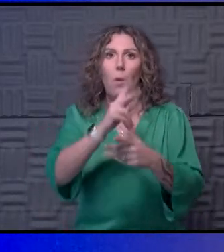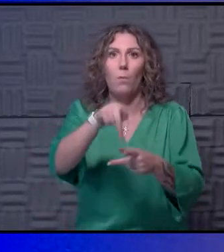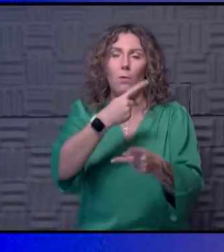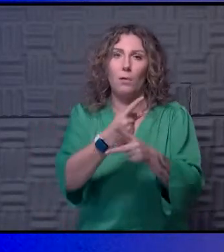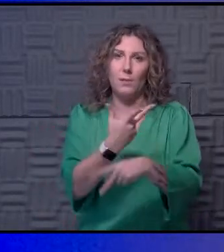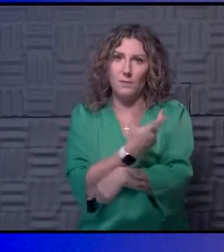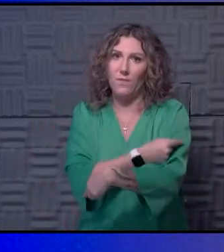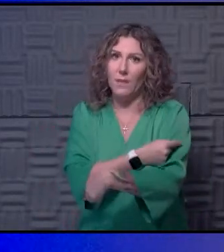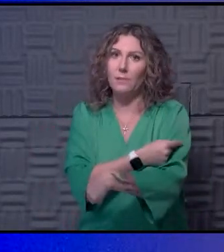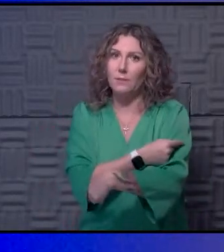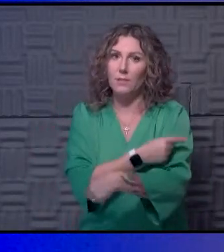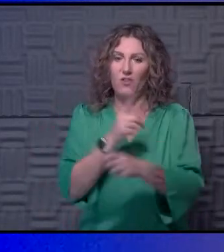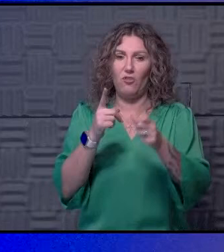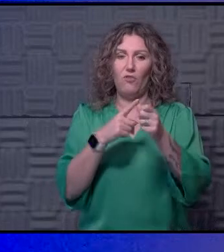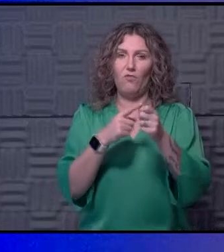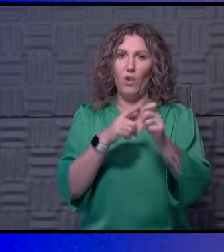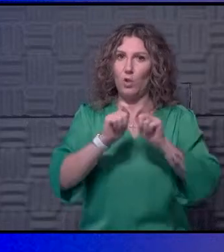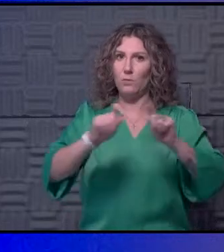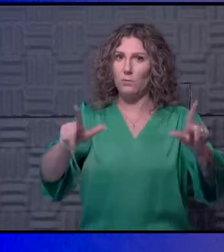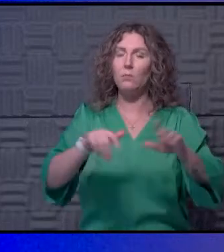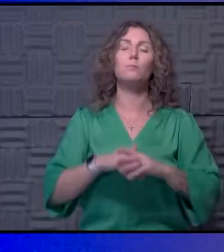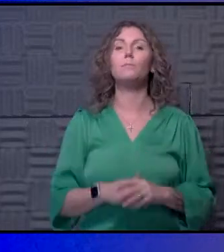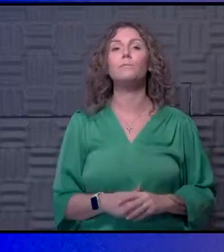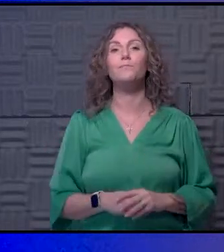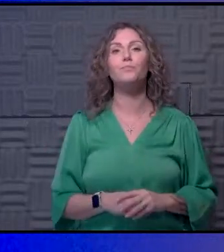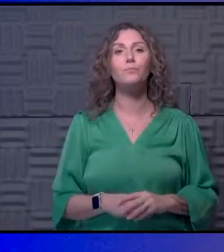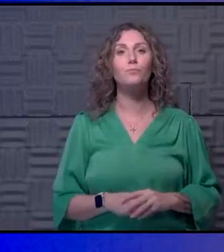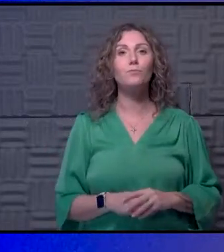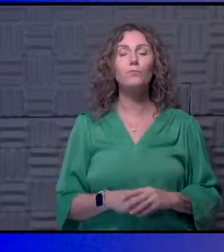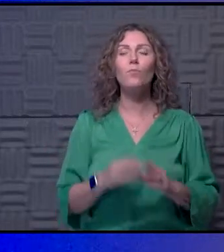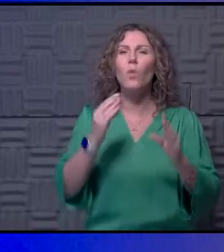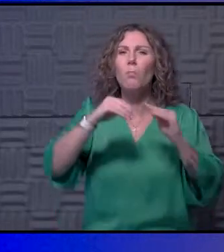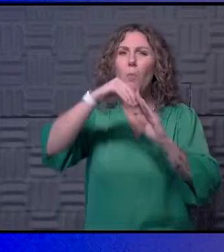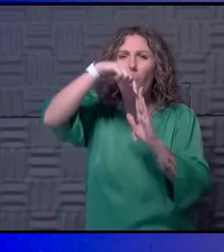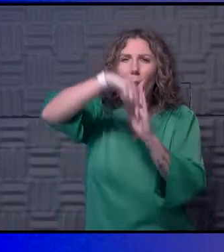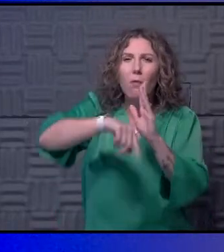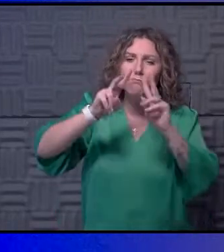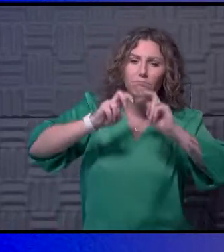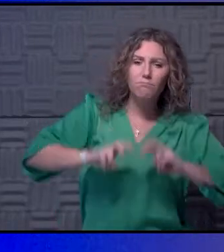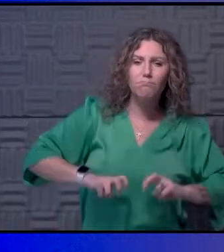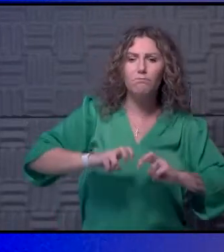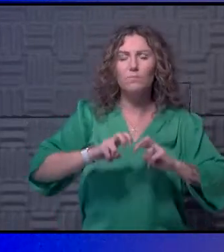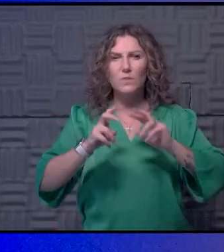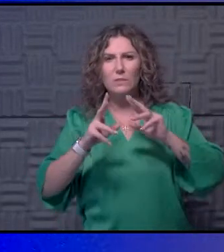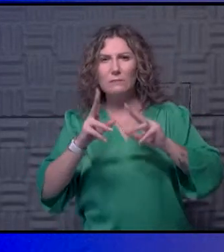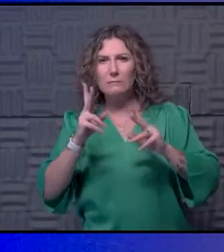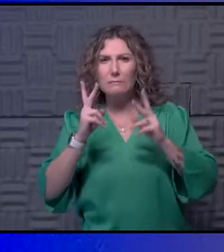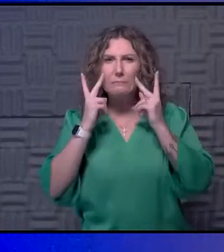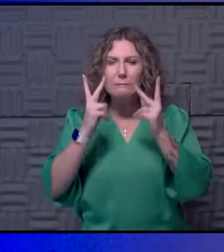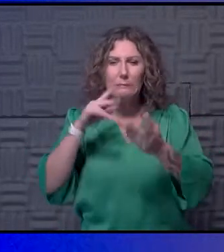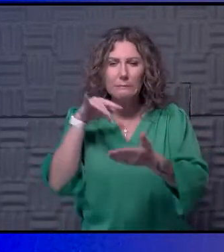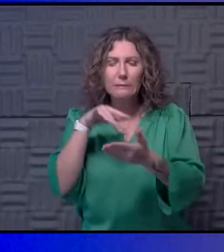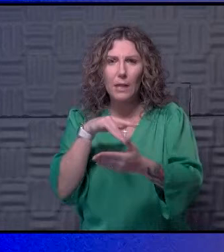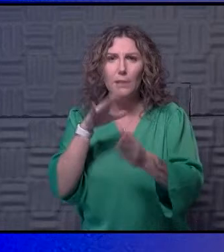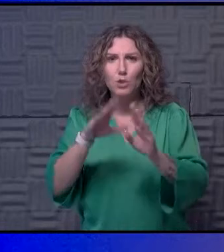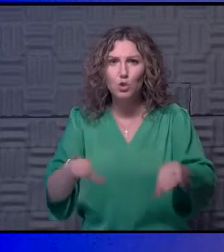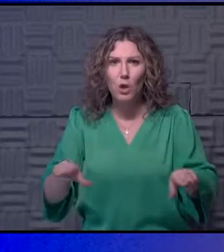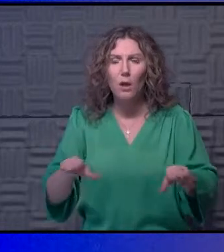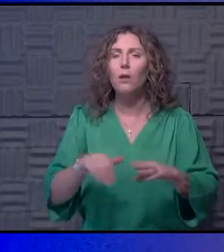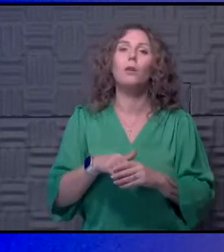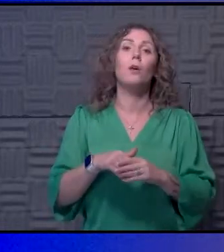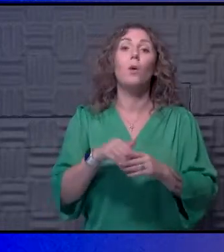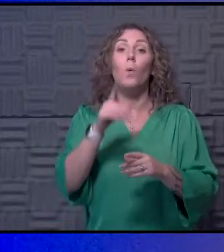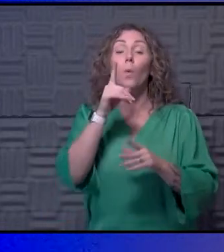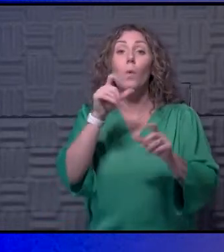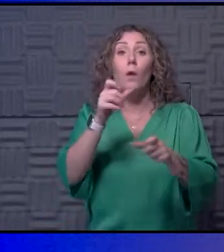of vaccines that first come on the market. So there will be further analysis to look at childhood. Who can get it? Again,